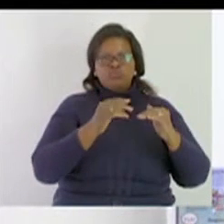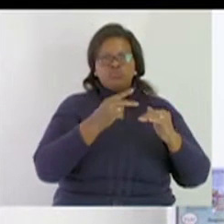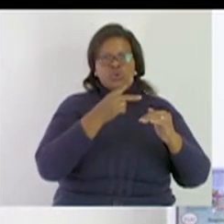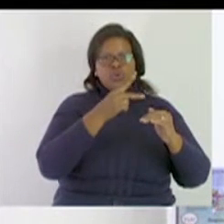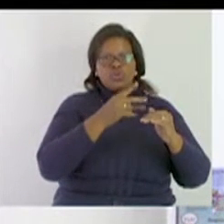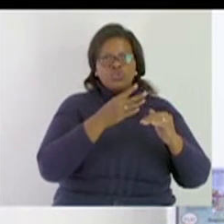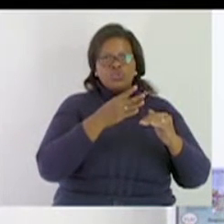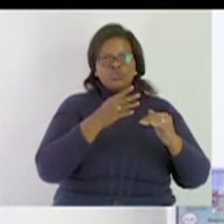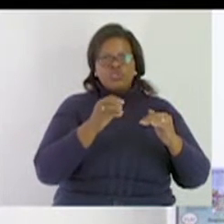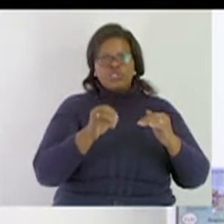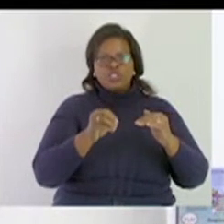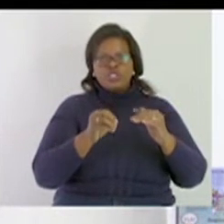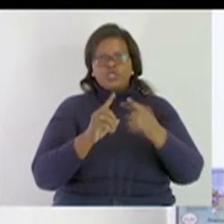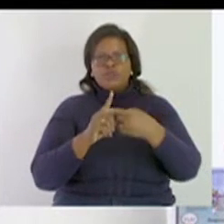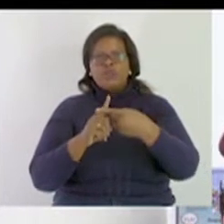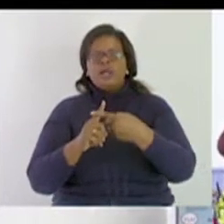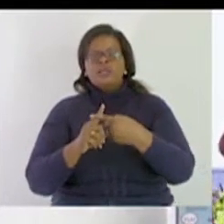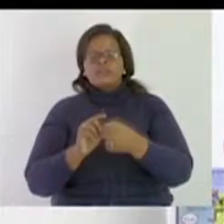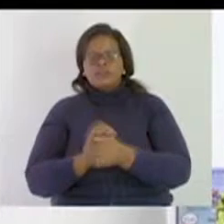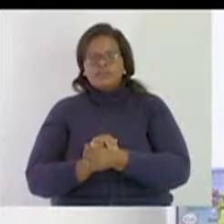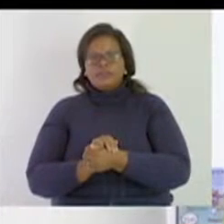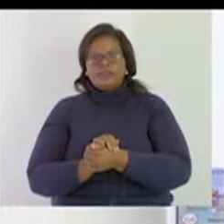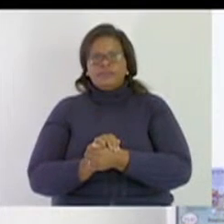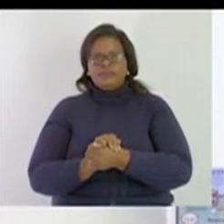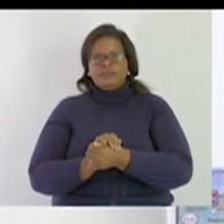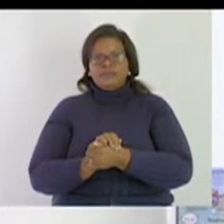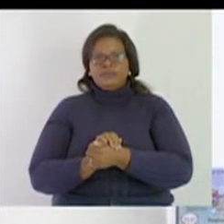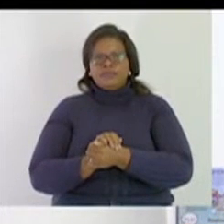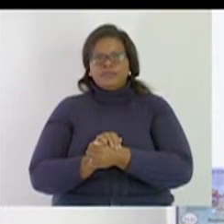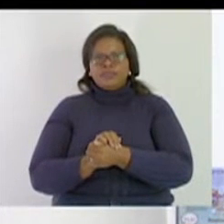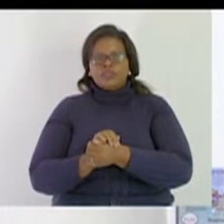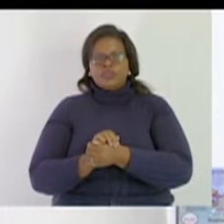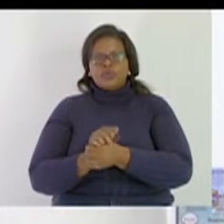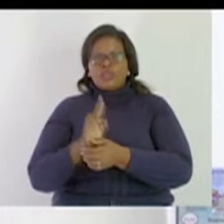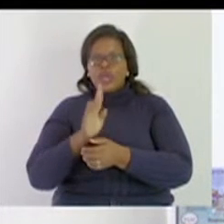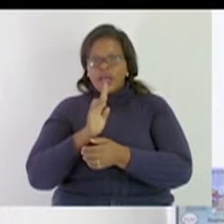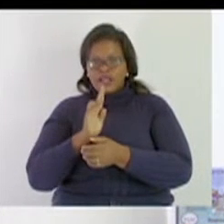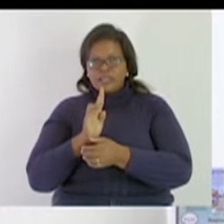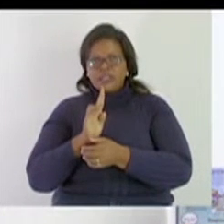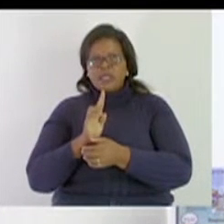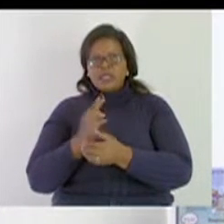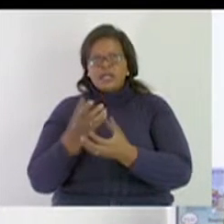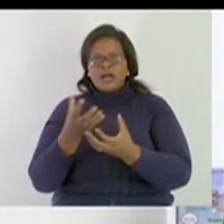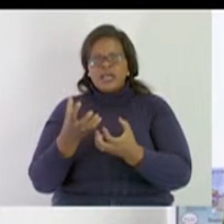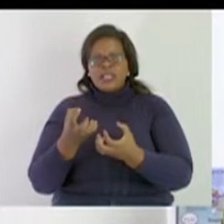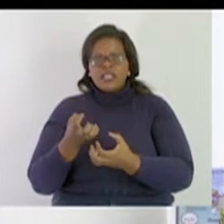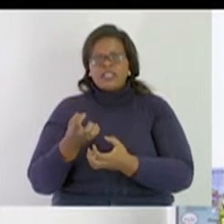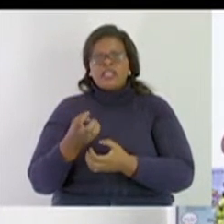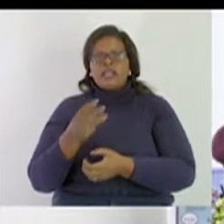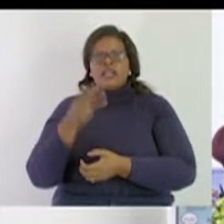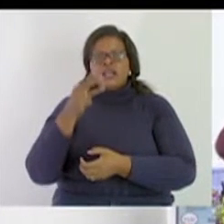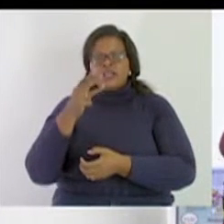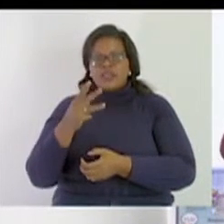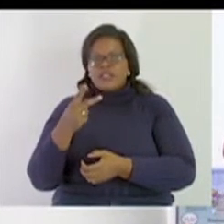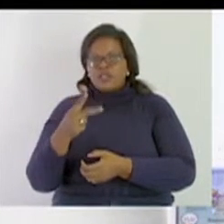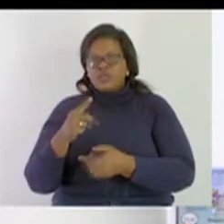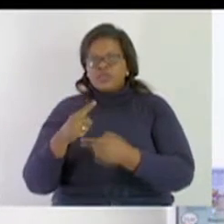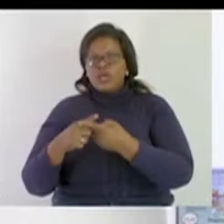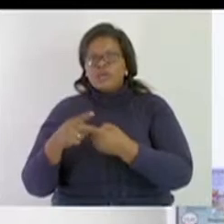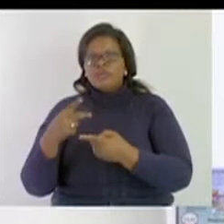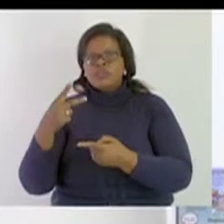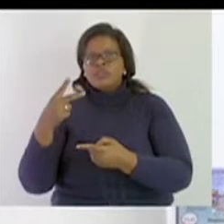there, plus I find the answer to my multiplication